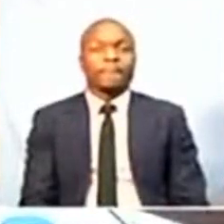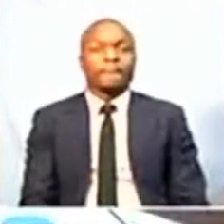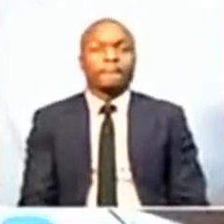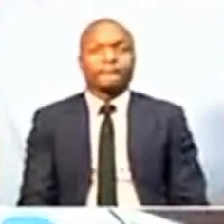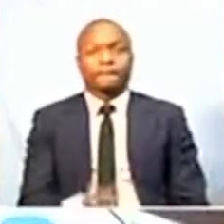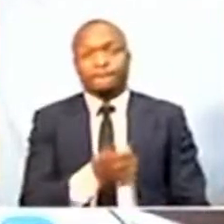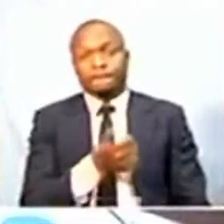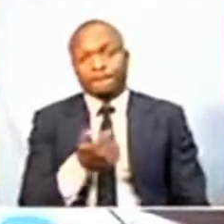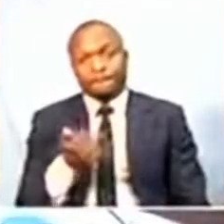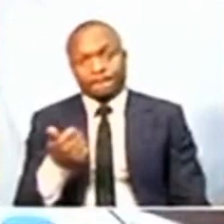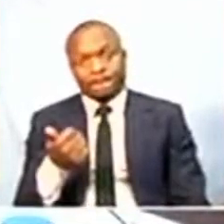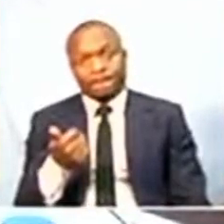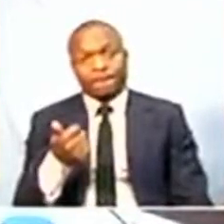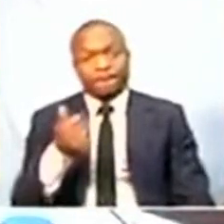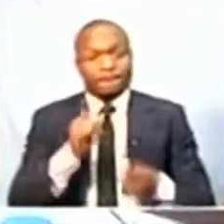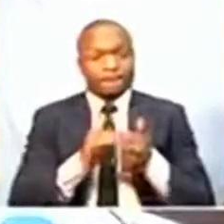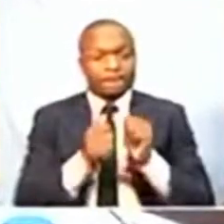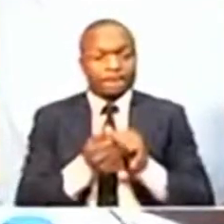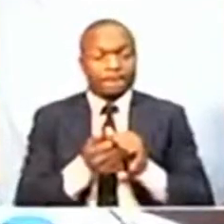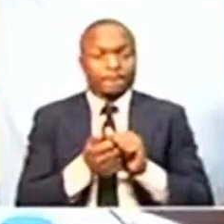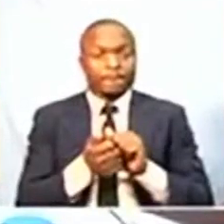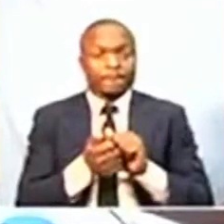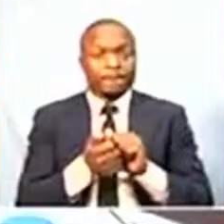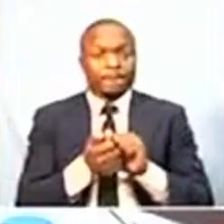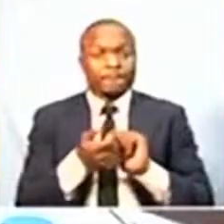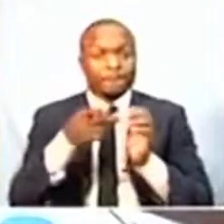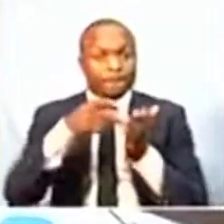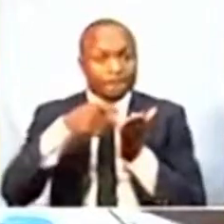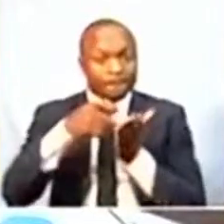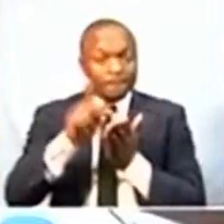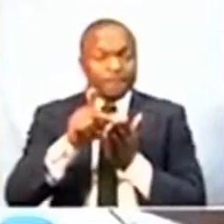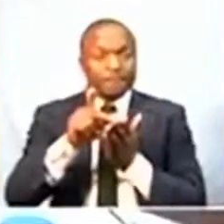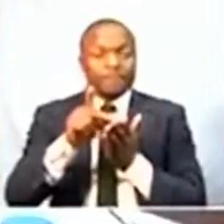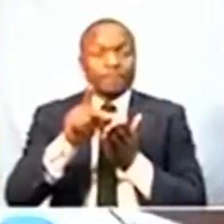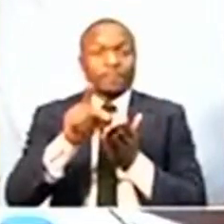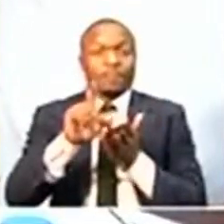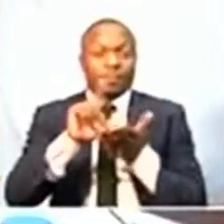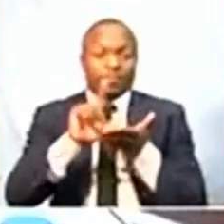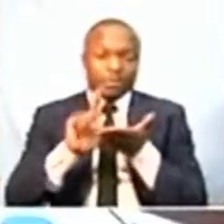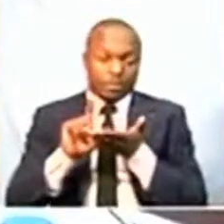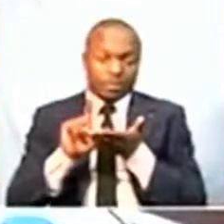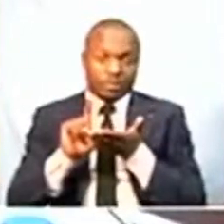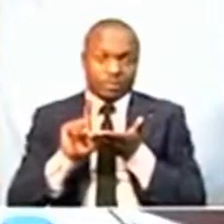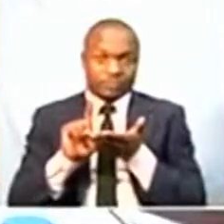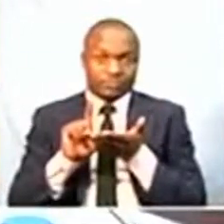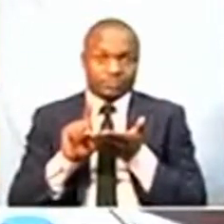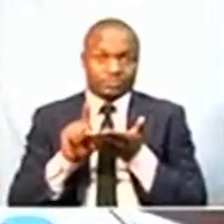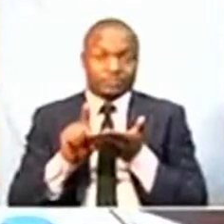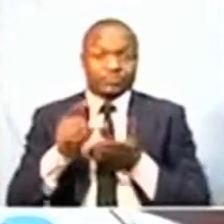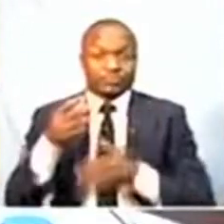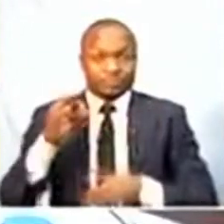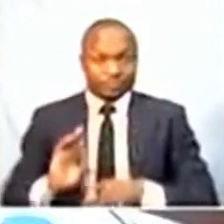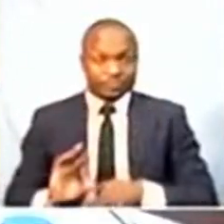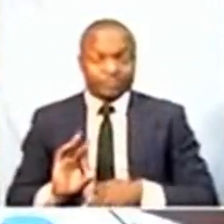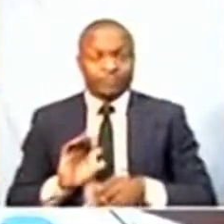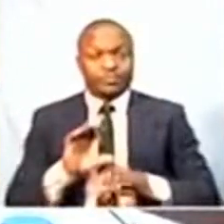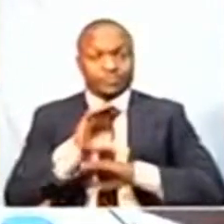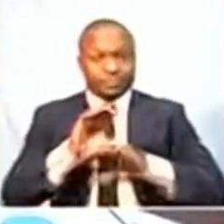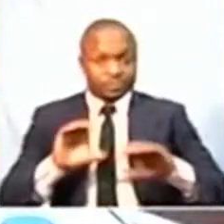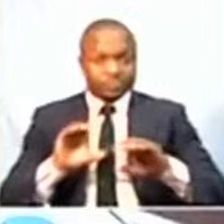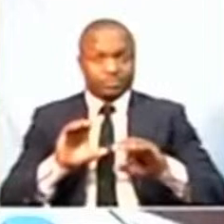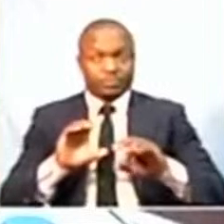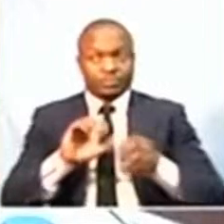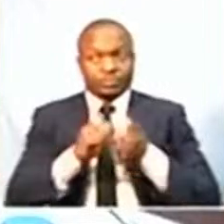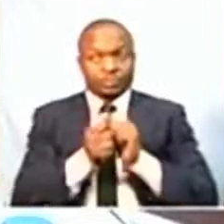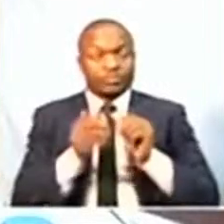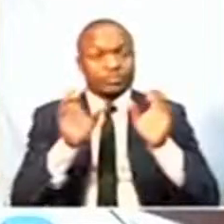Other query, Chair, is payment of soft loans to ineligible beneficiaries. Cause of the query, Chair, is Council wishes to